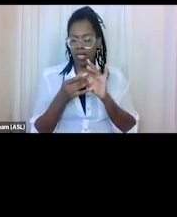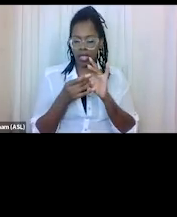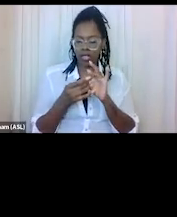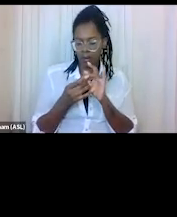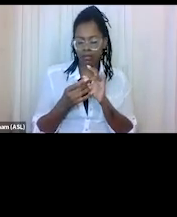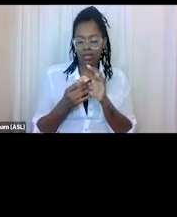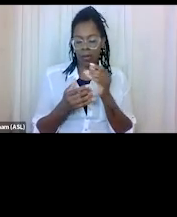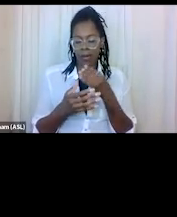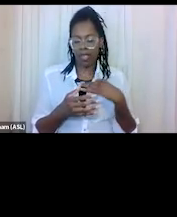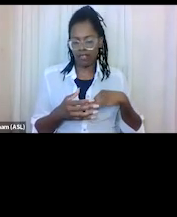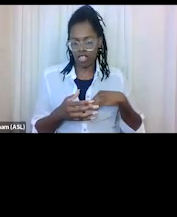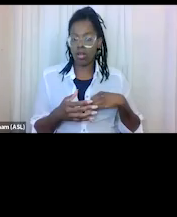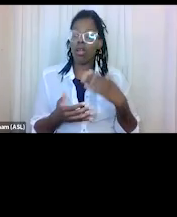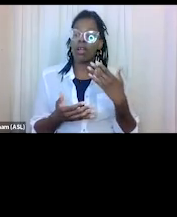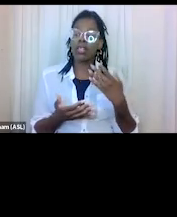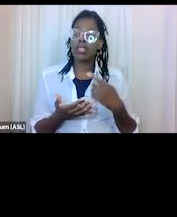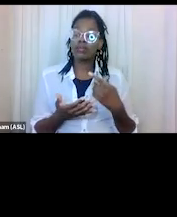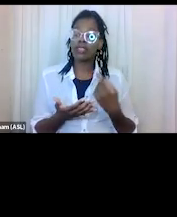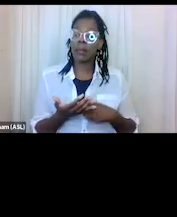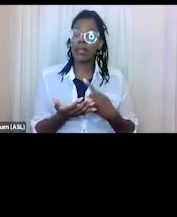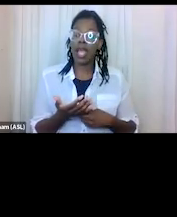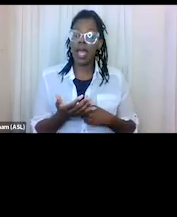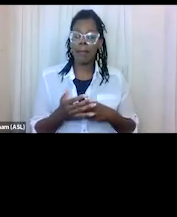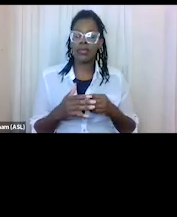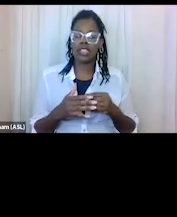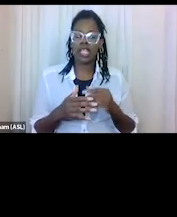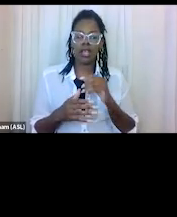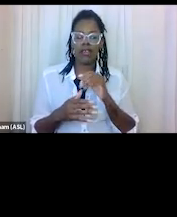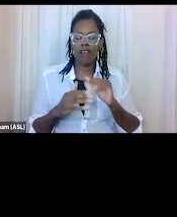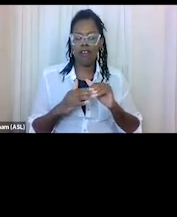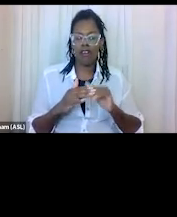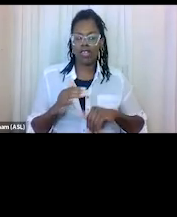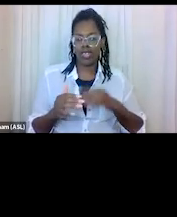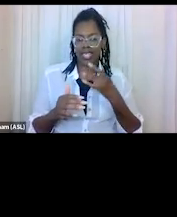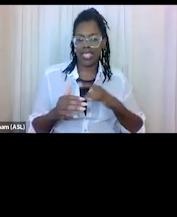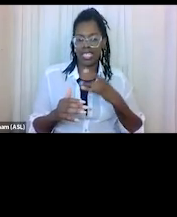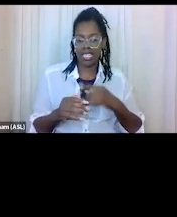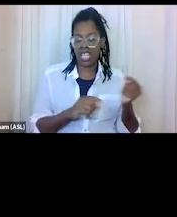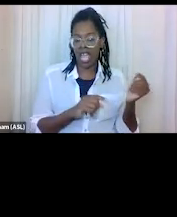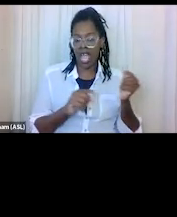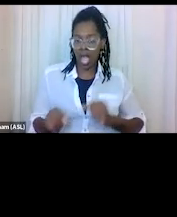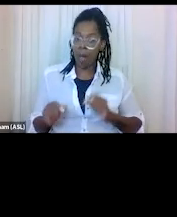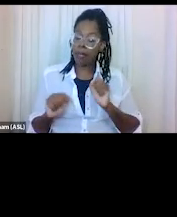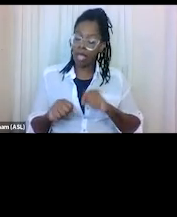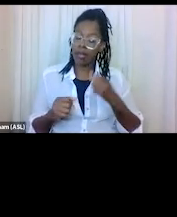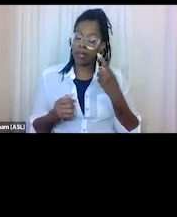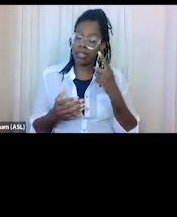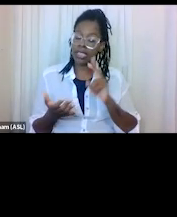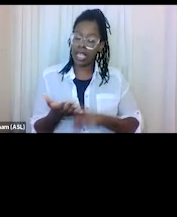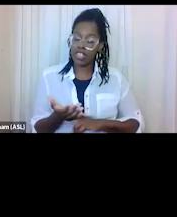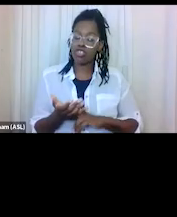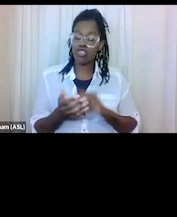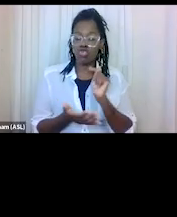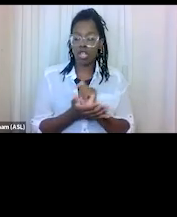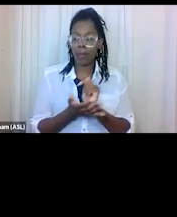drop-in space here. They're welcome to come here. They're able to meet with a social worker here on site, and they're able to consent to their treatment here,